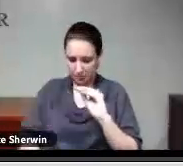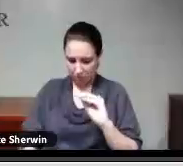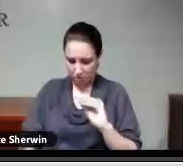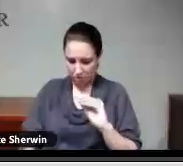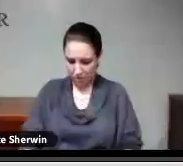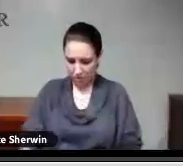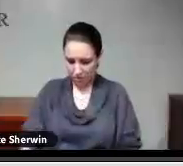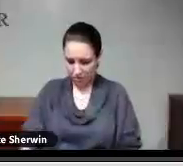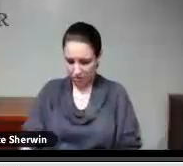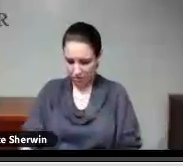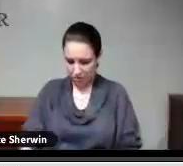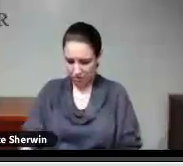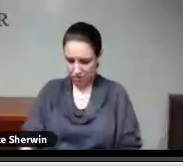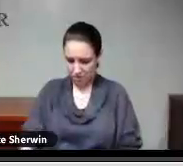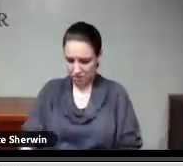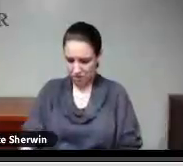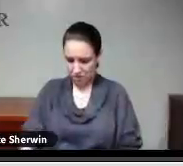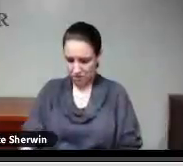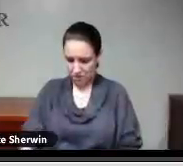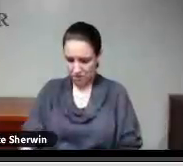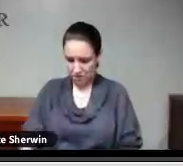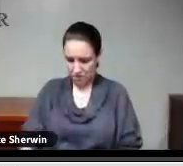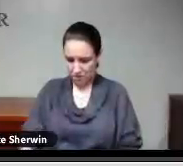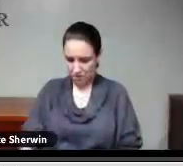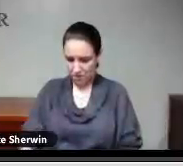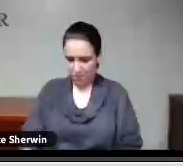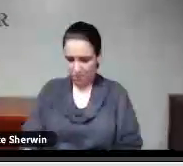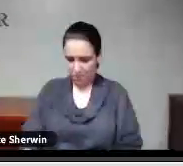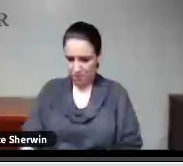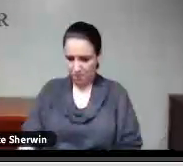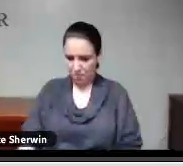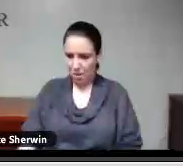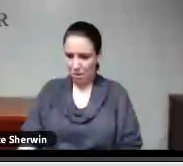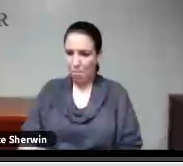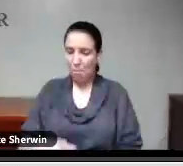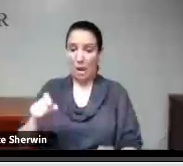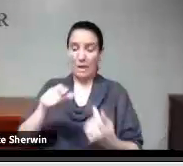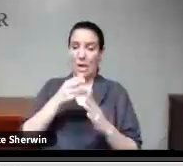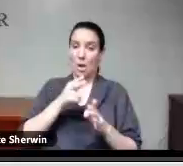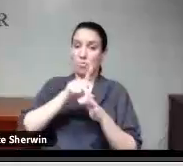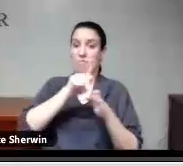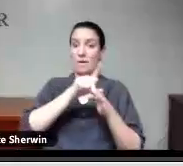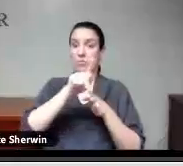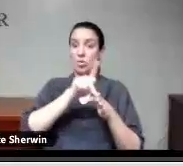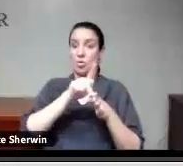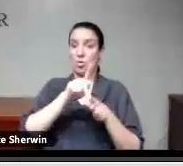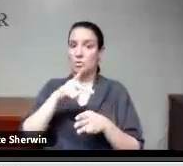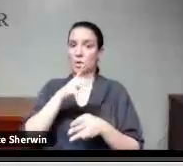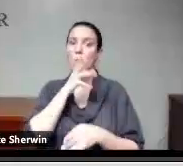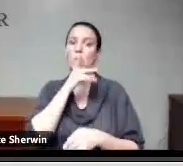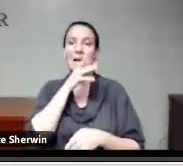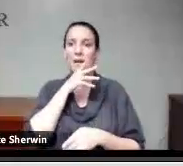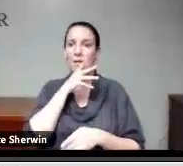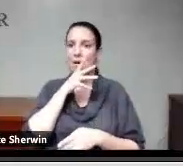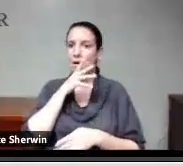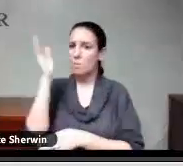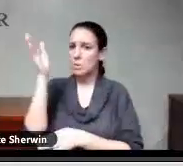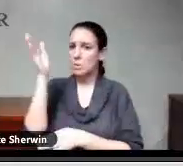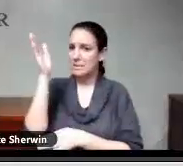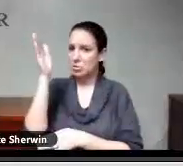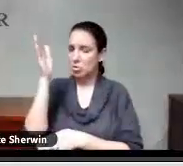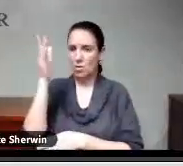dialogues that are facilitated by professional dialogue facilitators who have deep knowledge